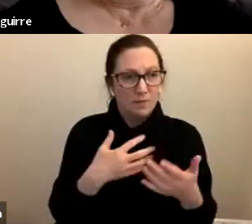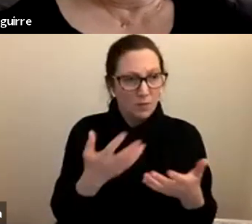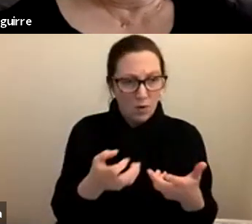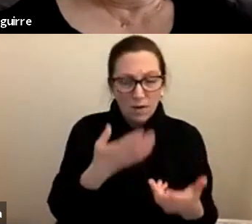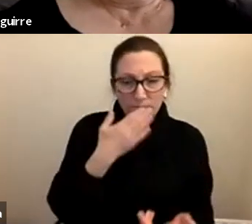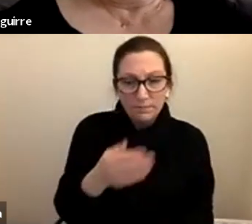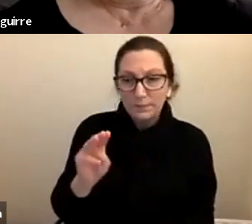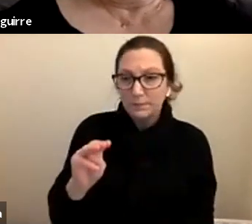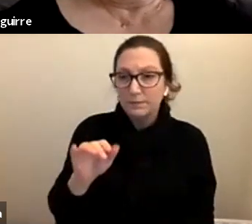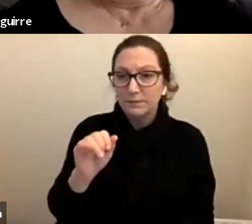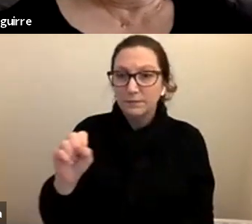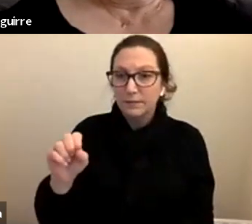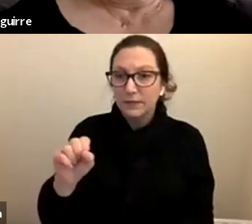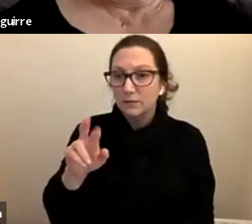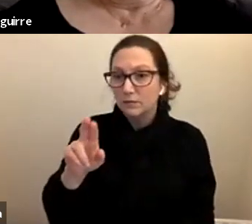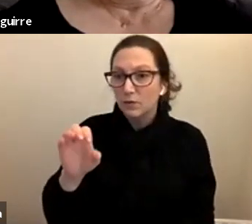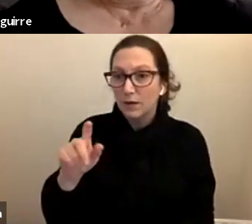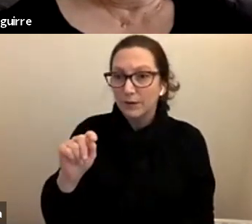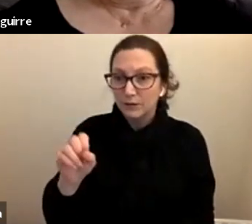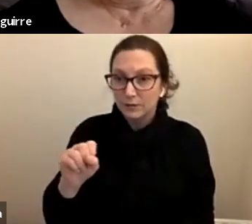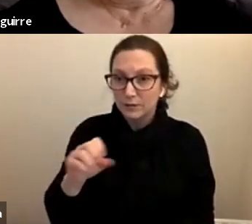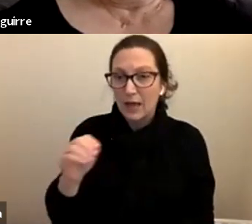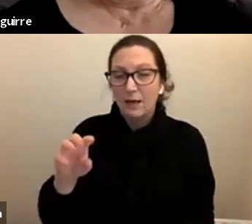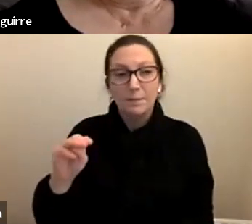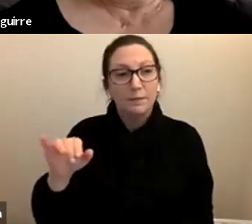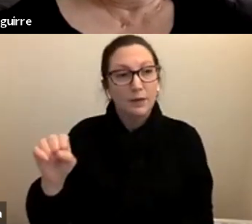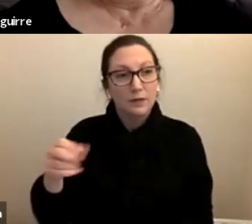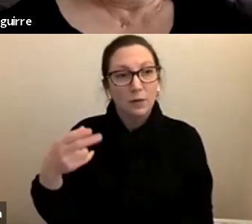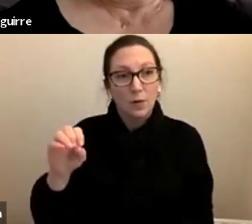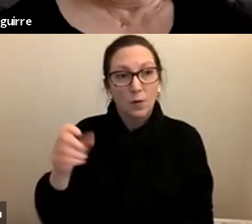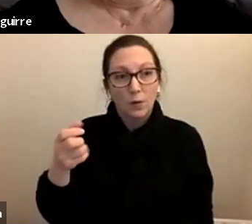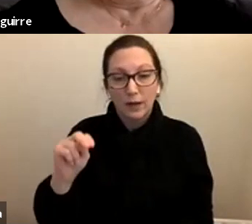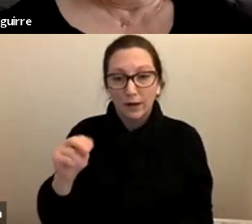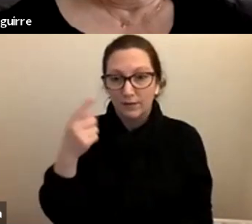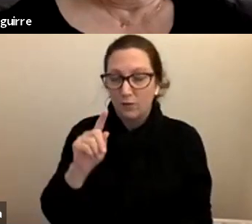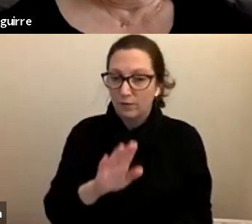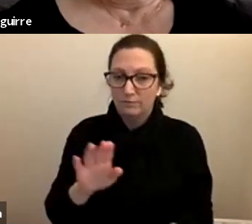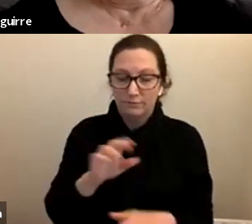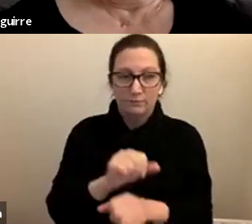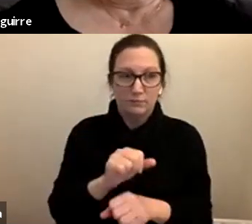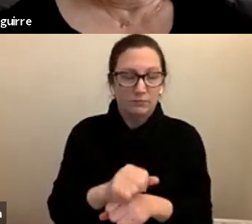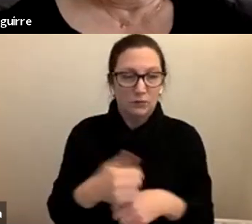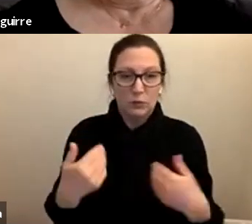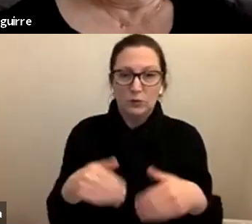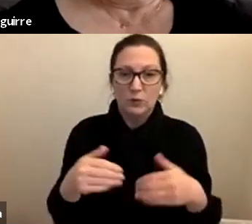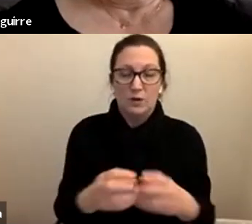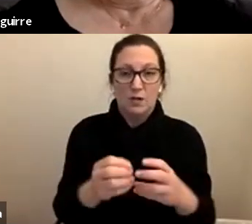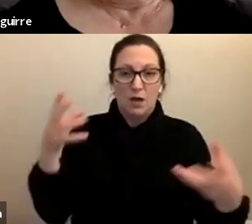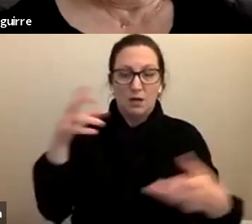and Ms. Hogan for persistence. I know it took a great deal of effort